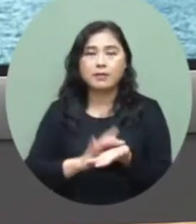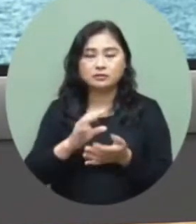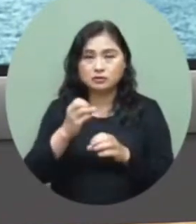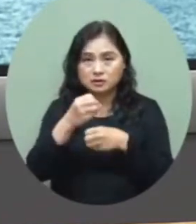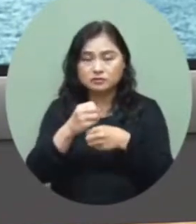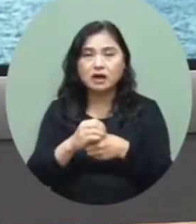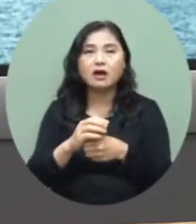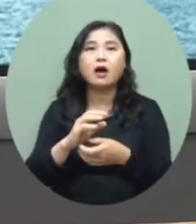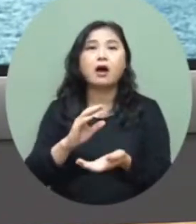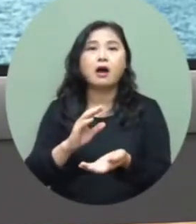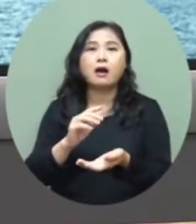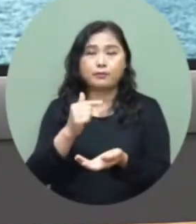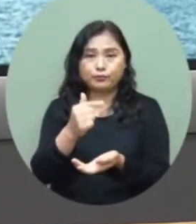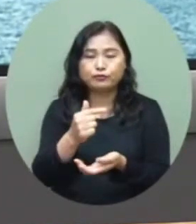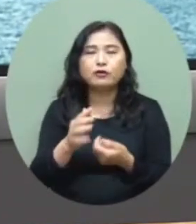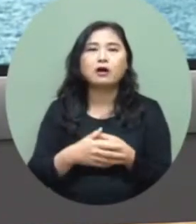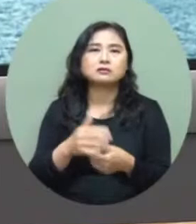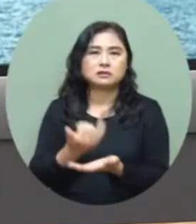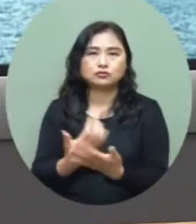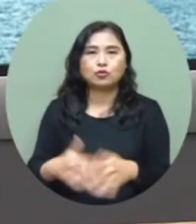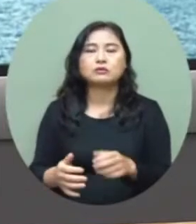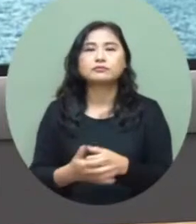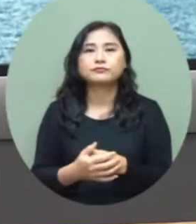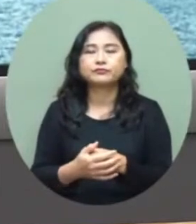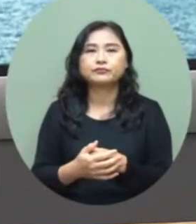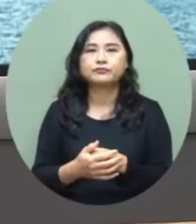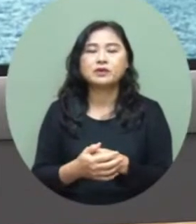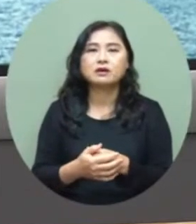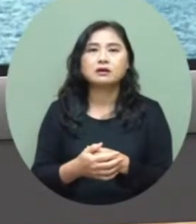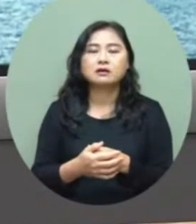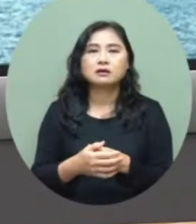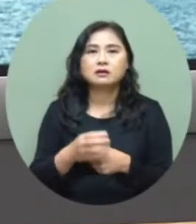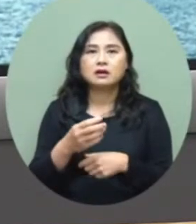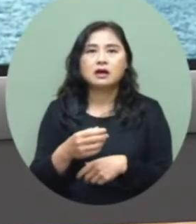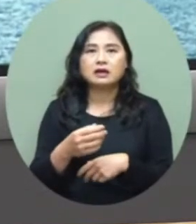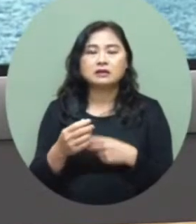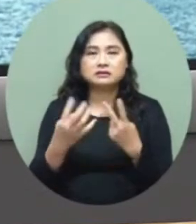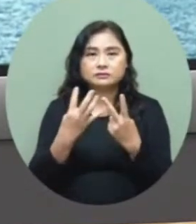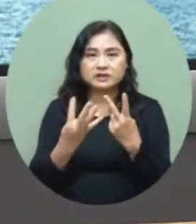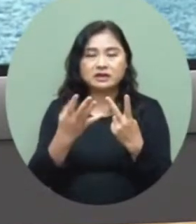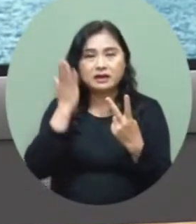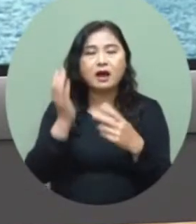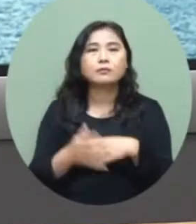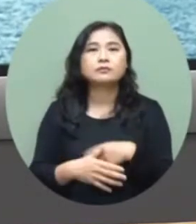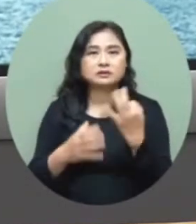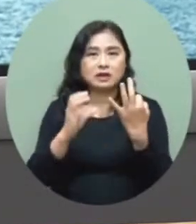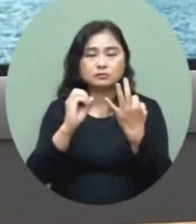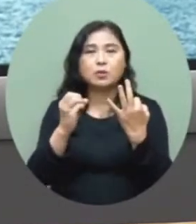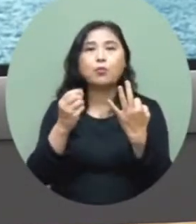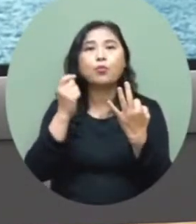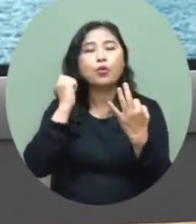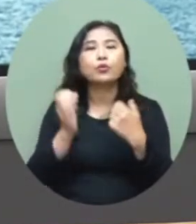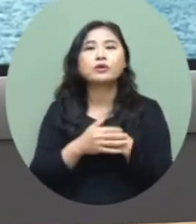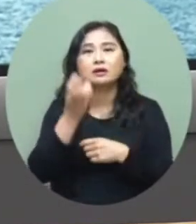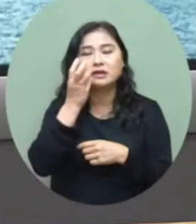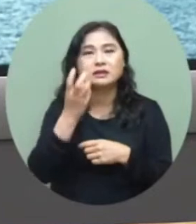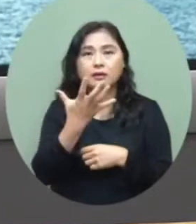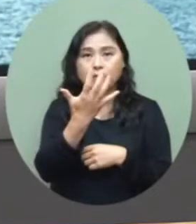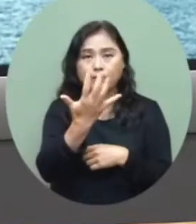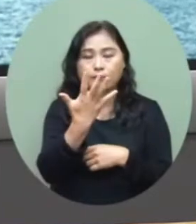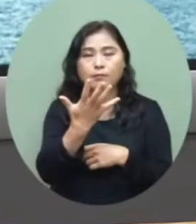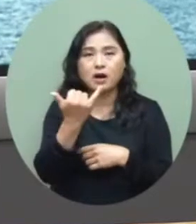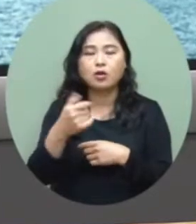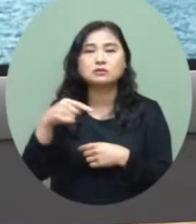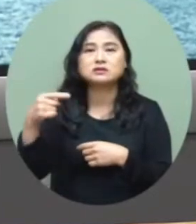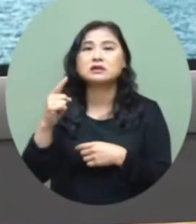54 cases were tested positive, and they passed away. 24 male and 30